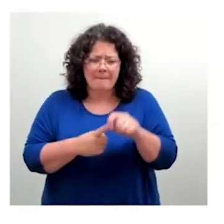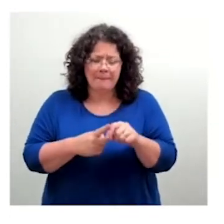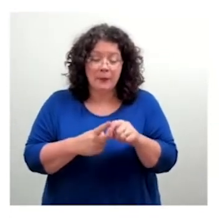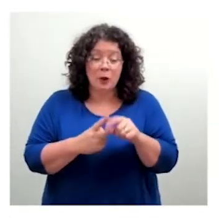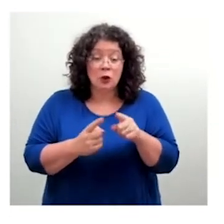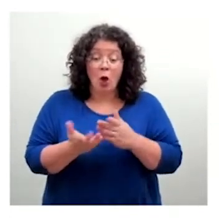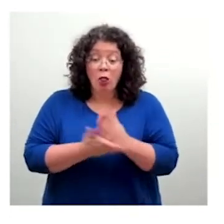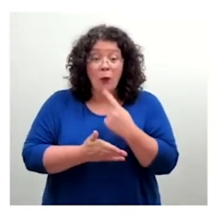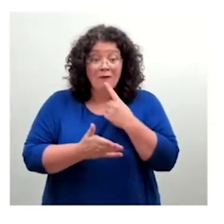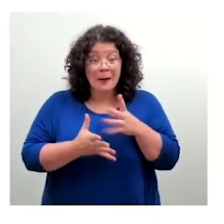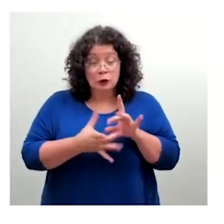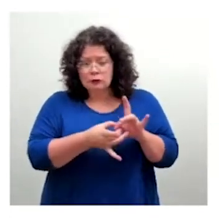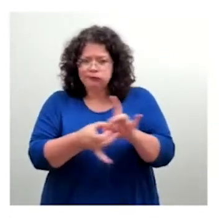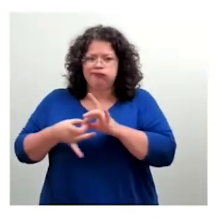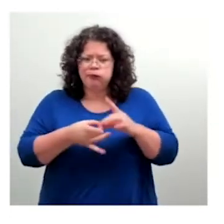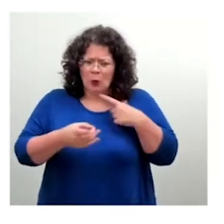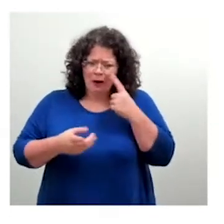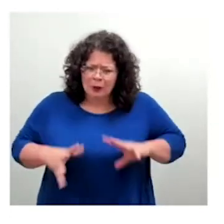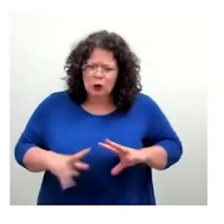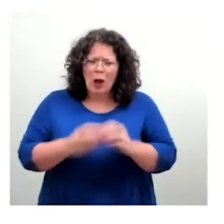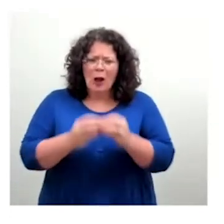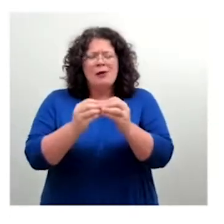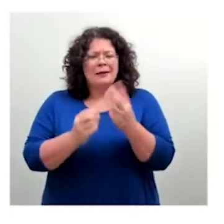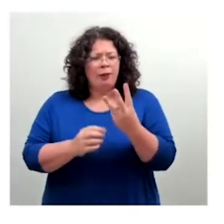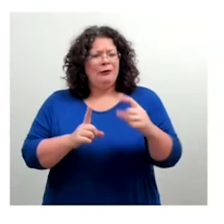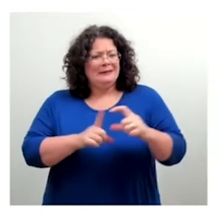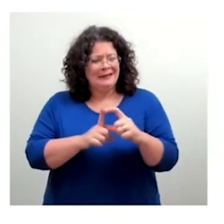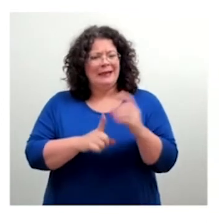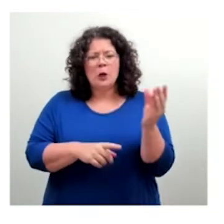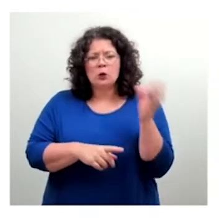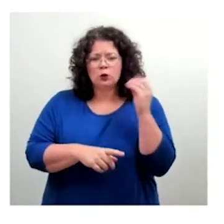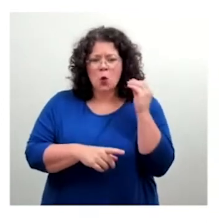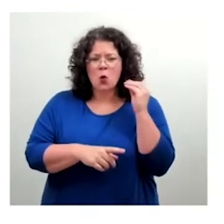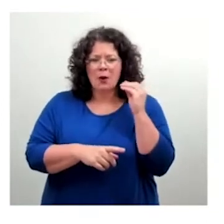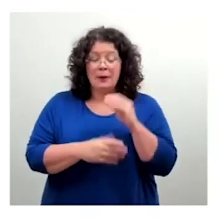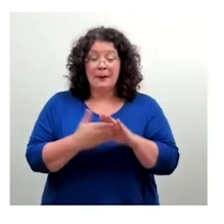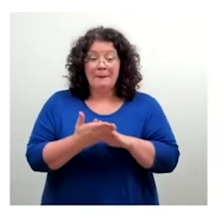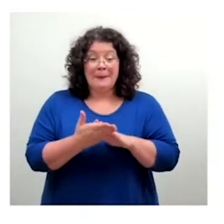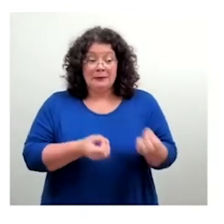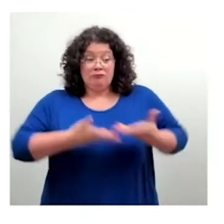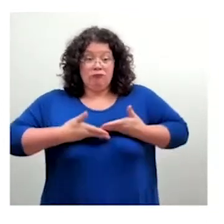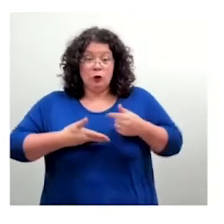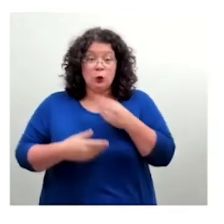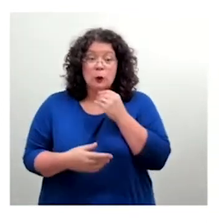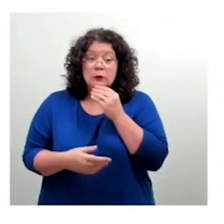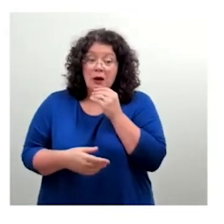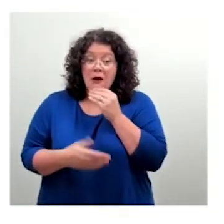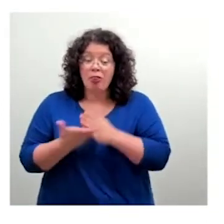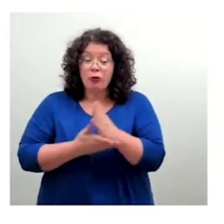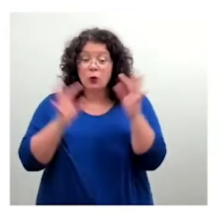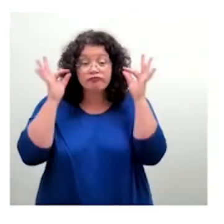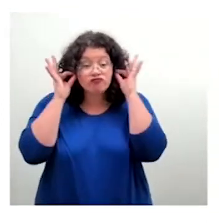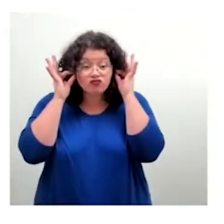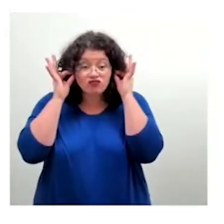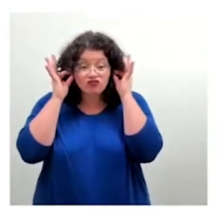based on the user's movement and the direction of gaze. And this headset becomes really a key component to having